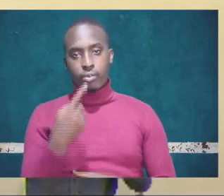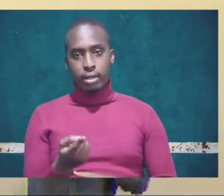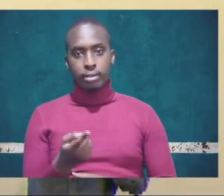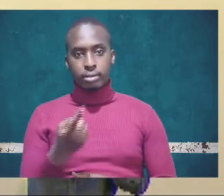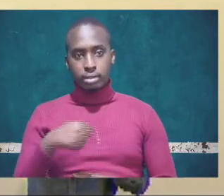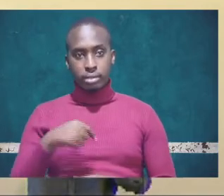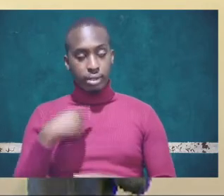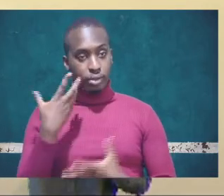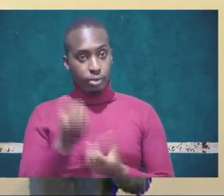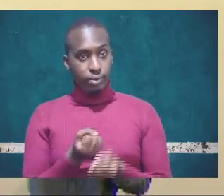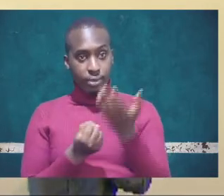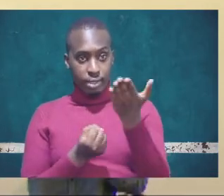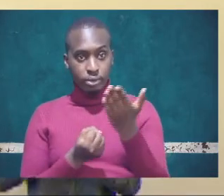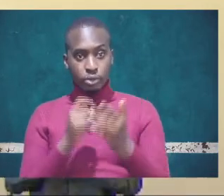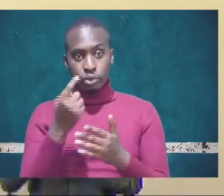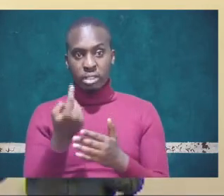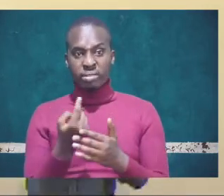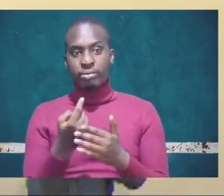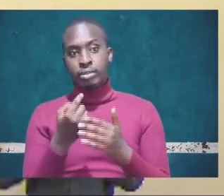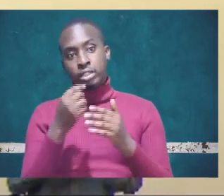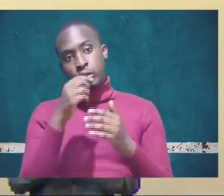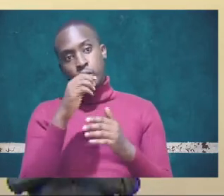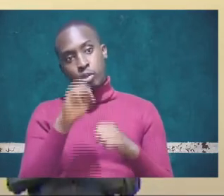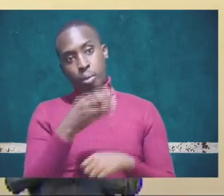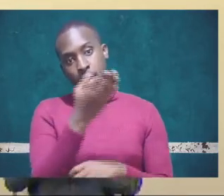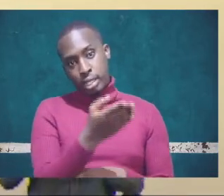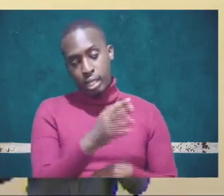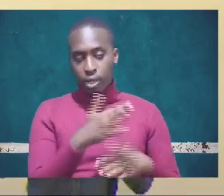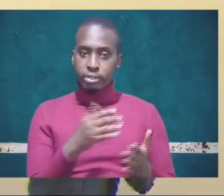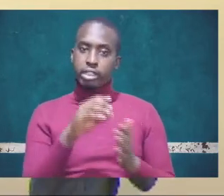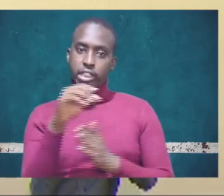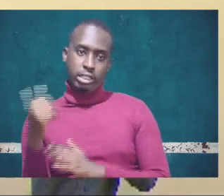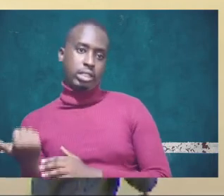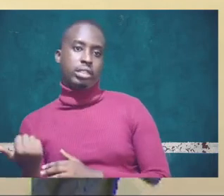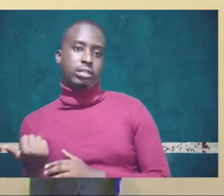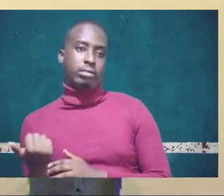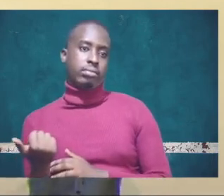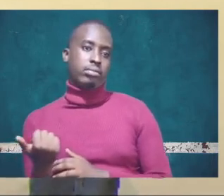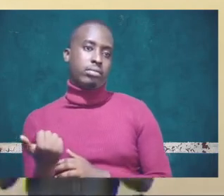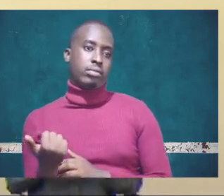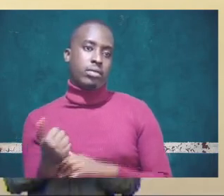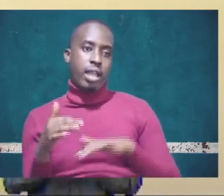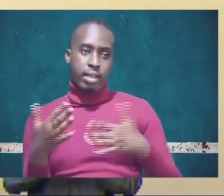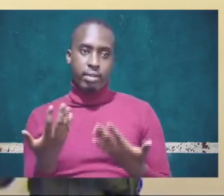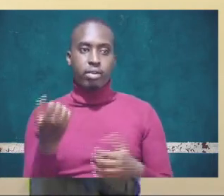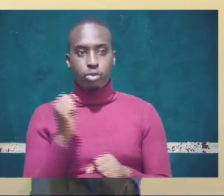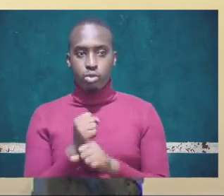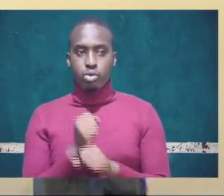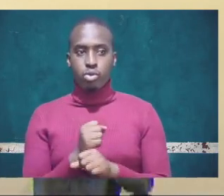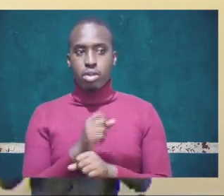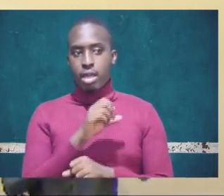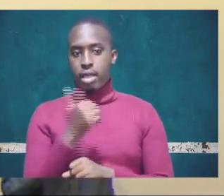as we have them here, one solution can be this one or the other one. Let's do the